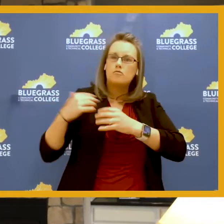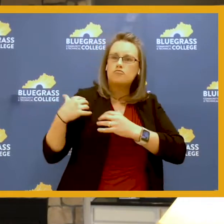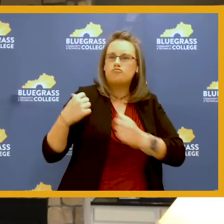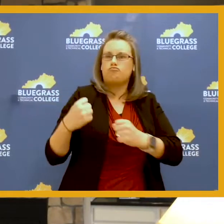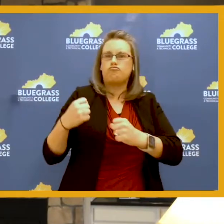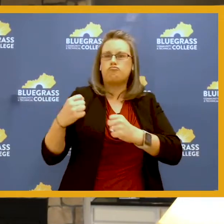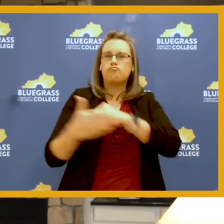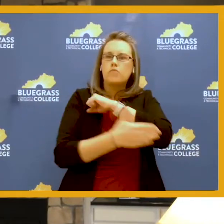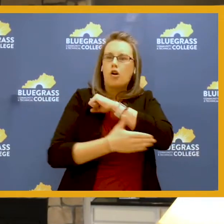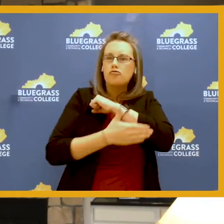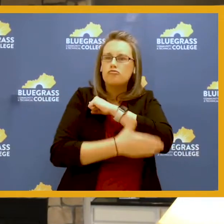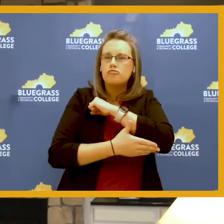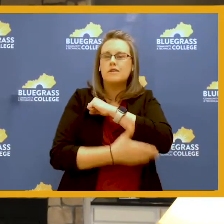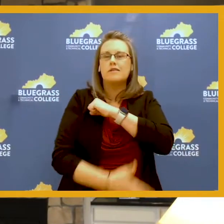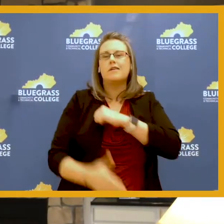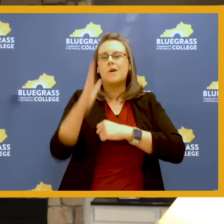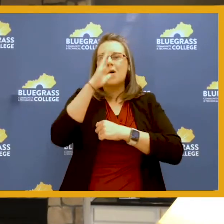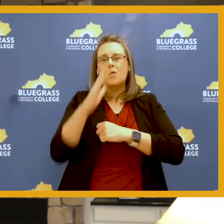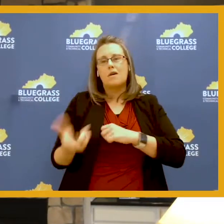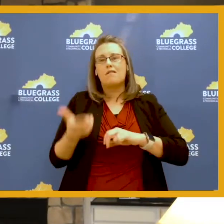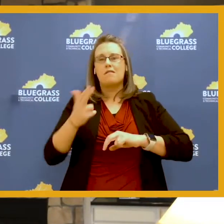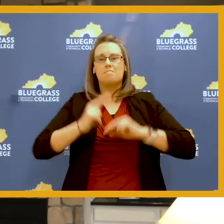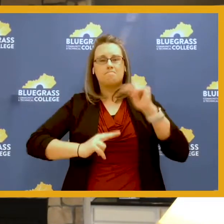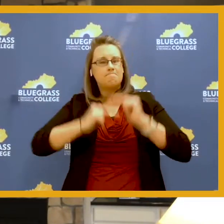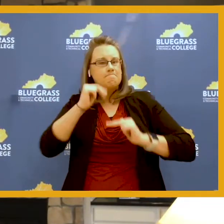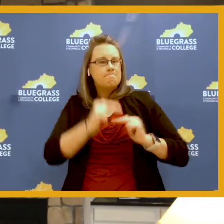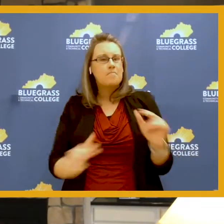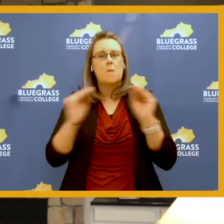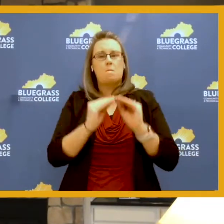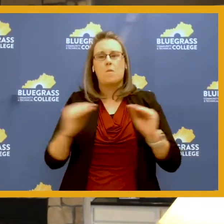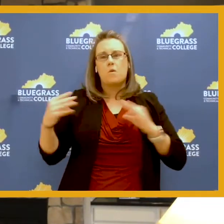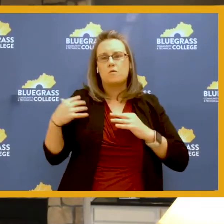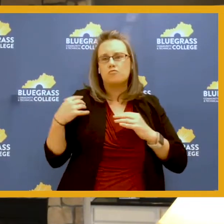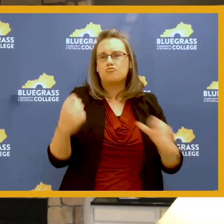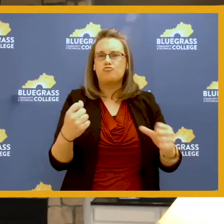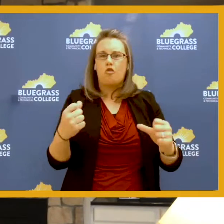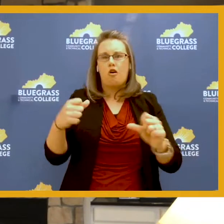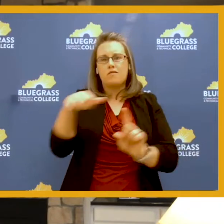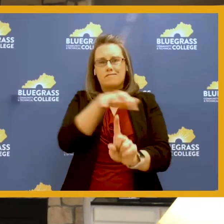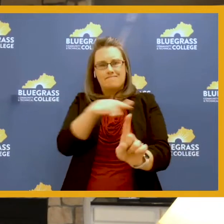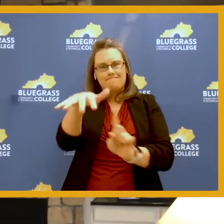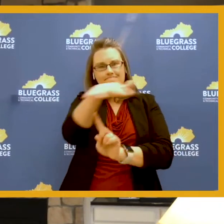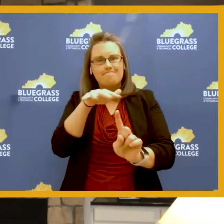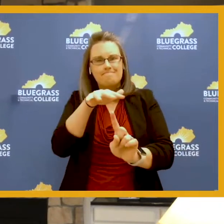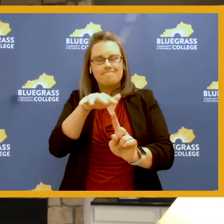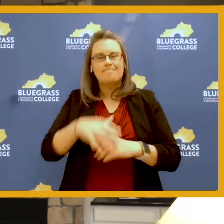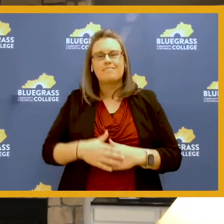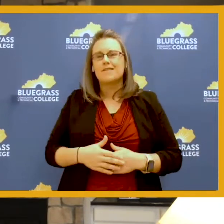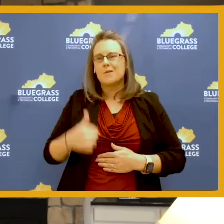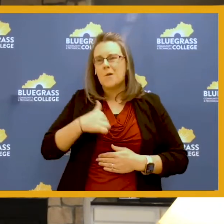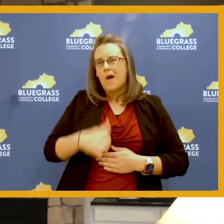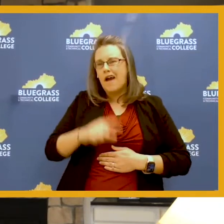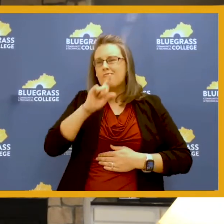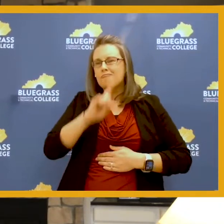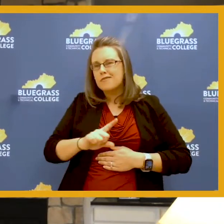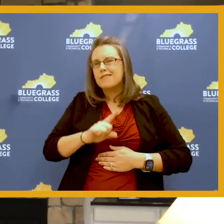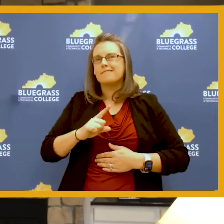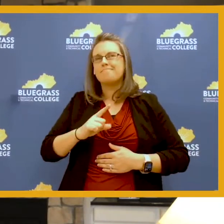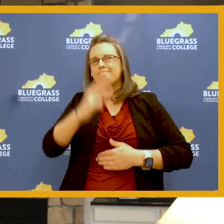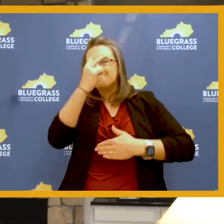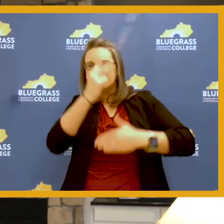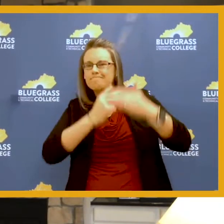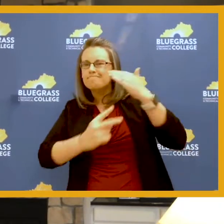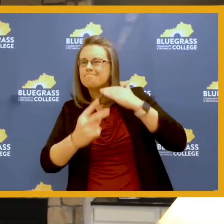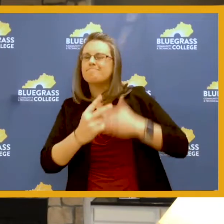a stronger nation, and we will build a stronger society as a whole. So I look forward in the years ahead